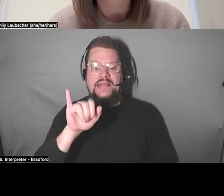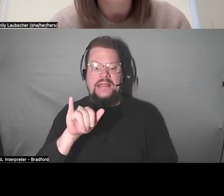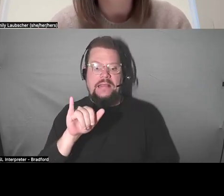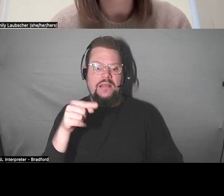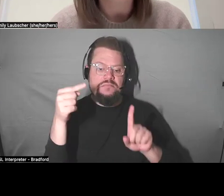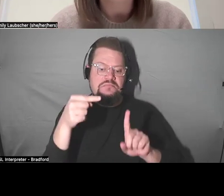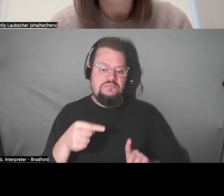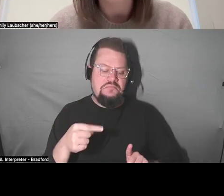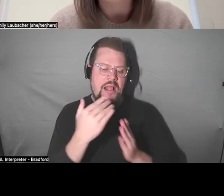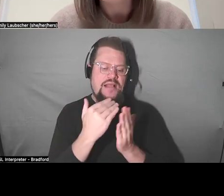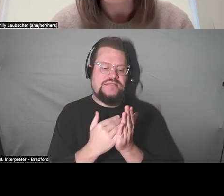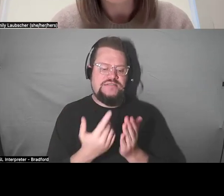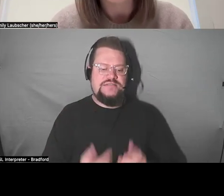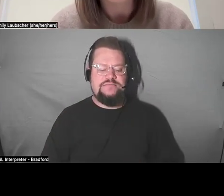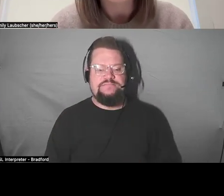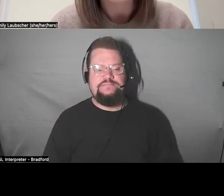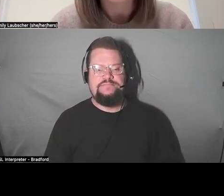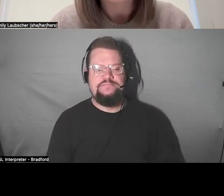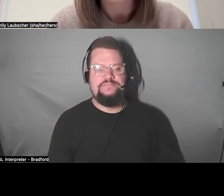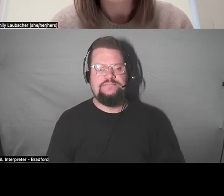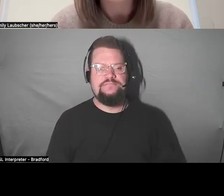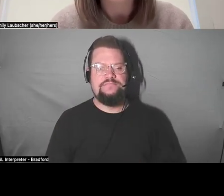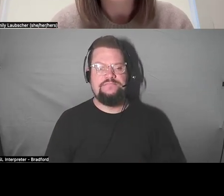I took out of this work along the way.